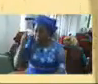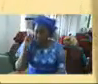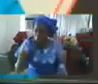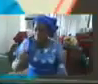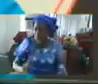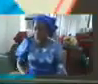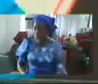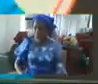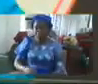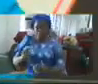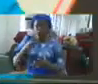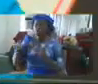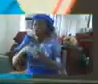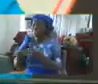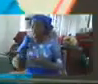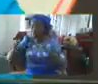Presidents,